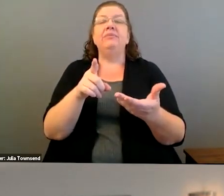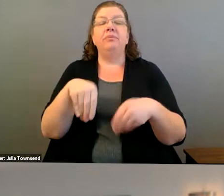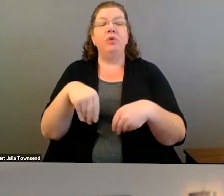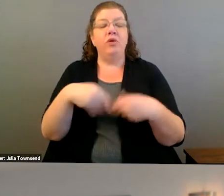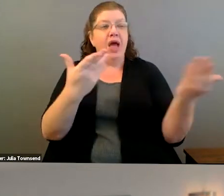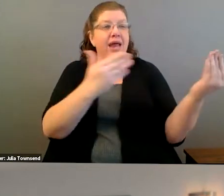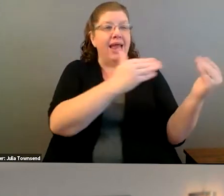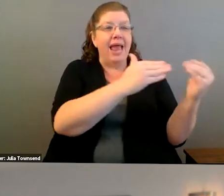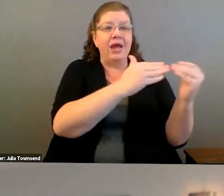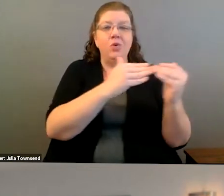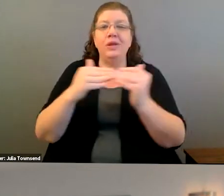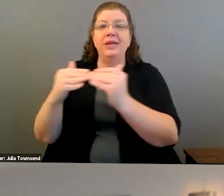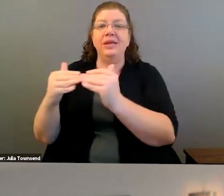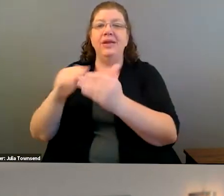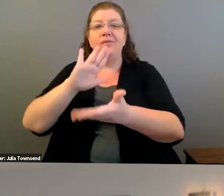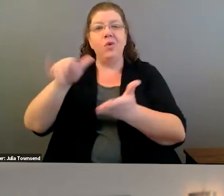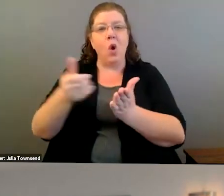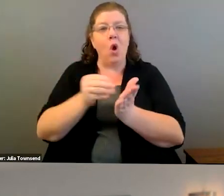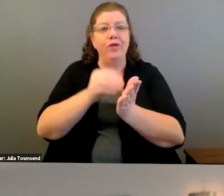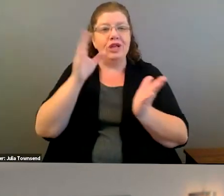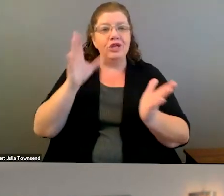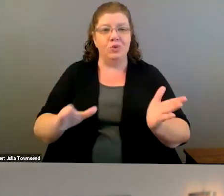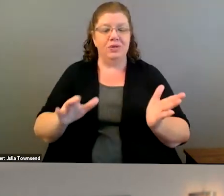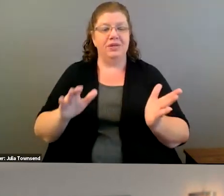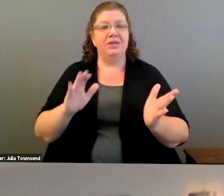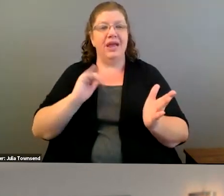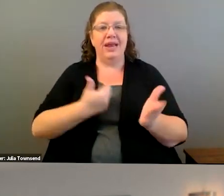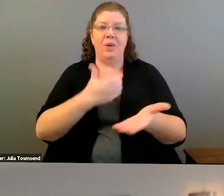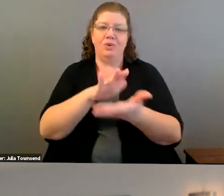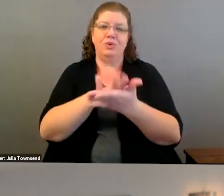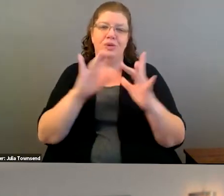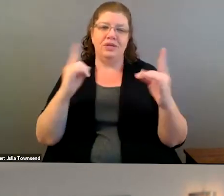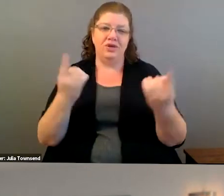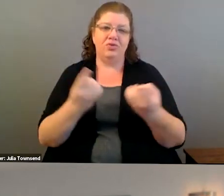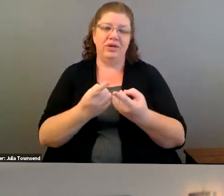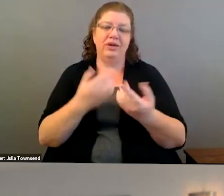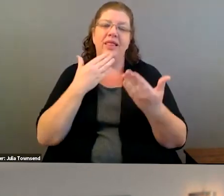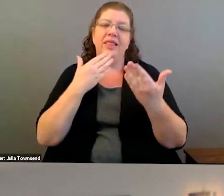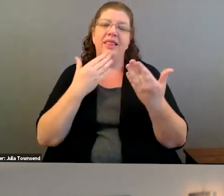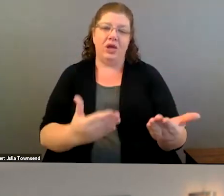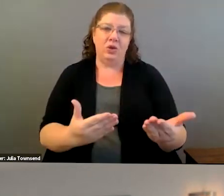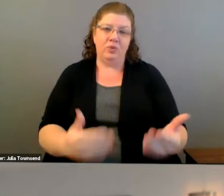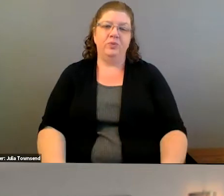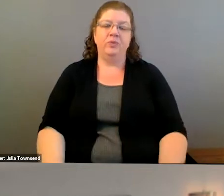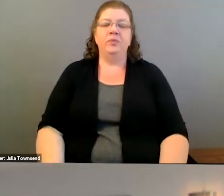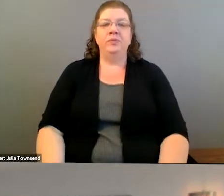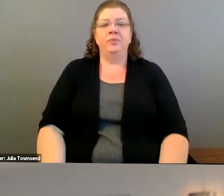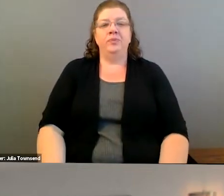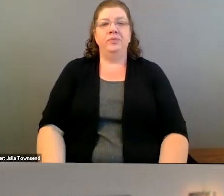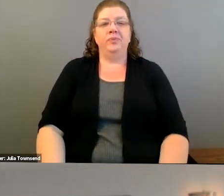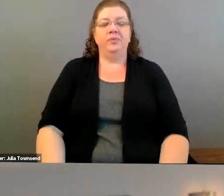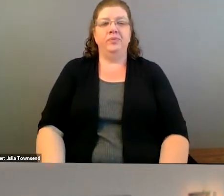equity for all the students in our school district. Thank you.